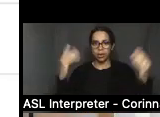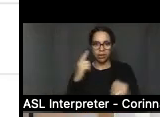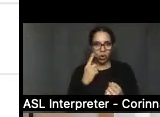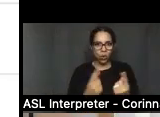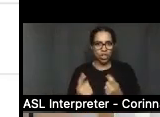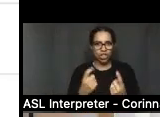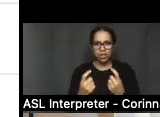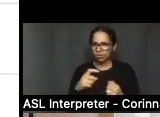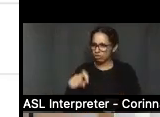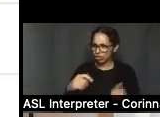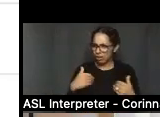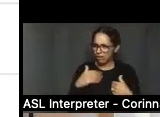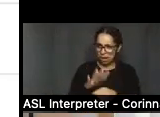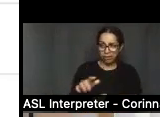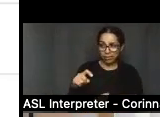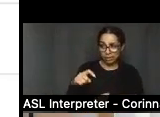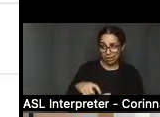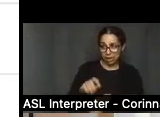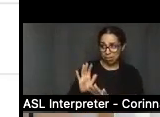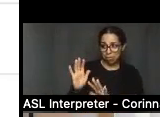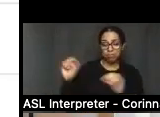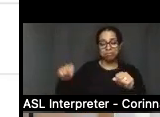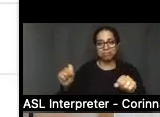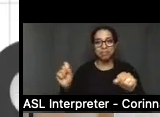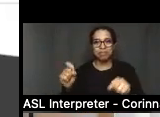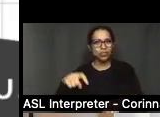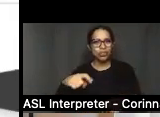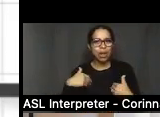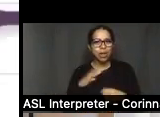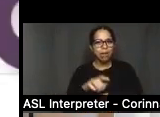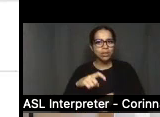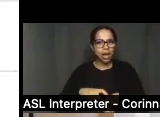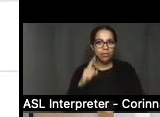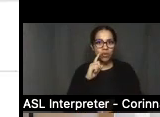should have time, yes, to answer those questions. Okay.